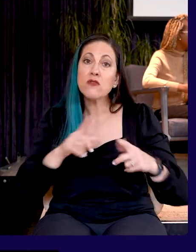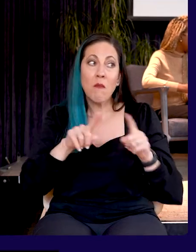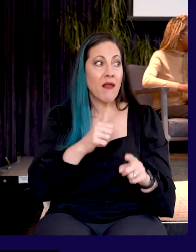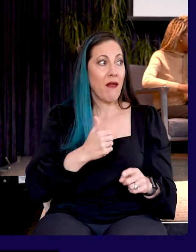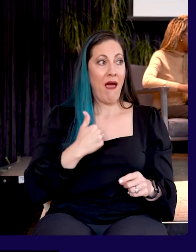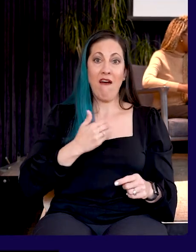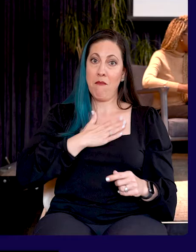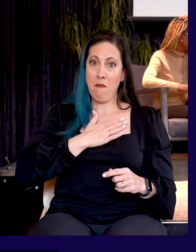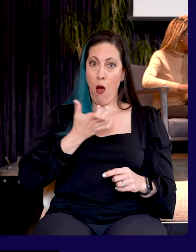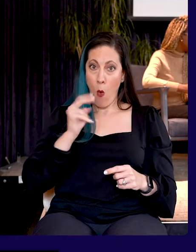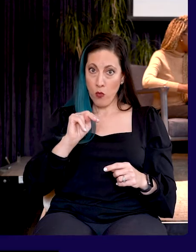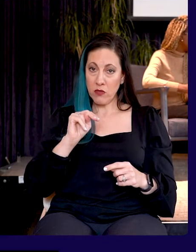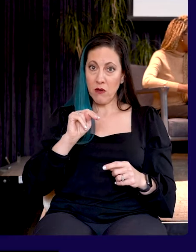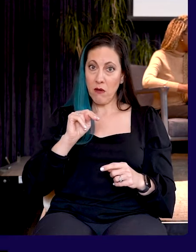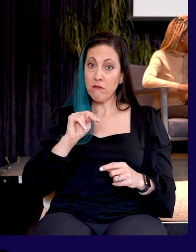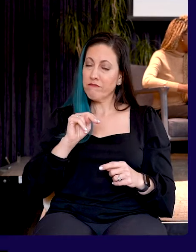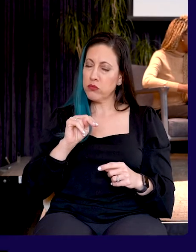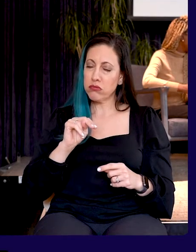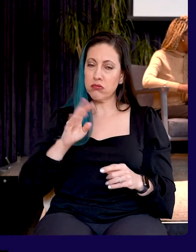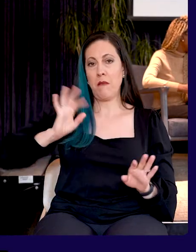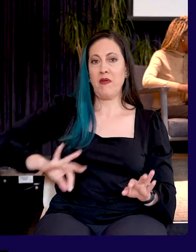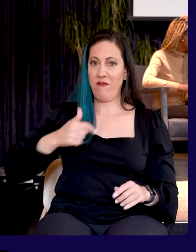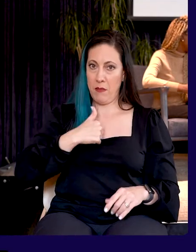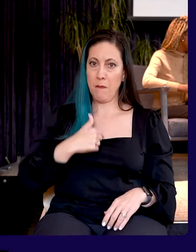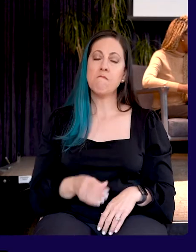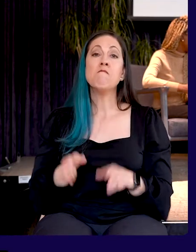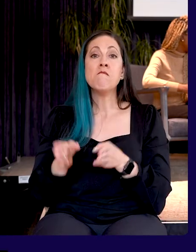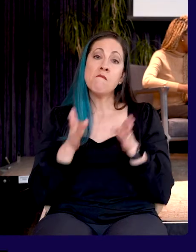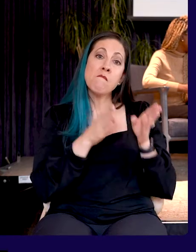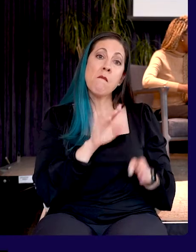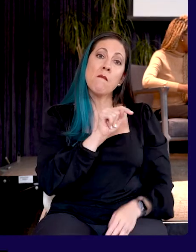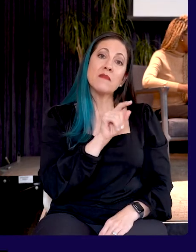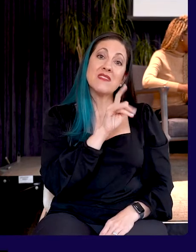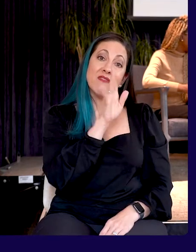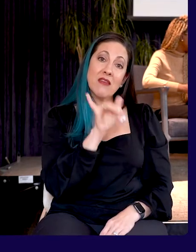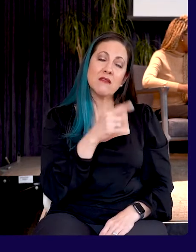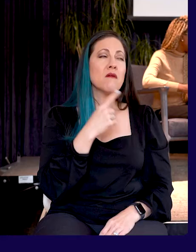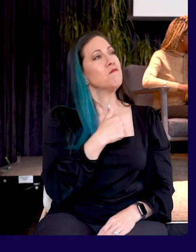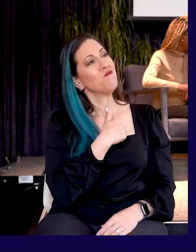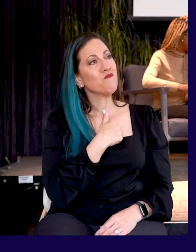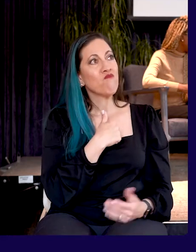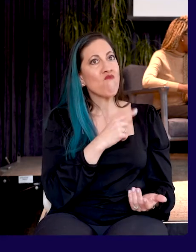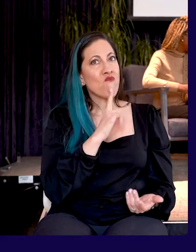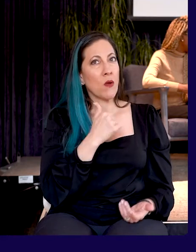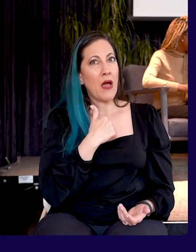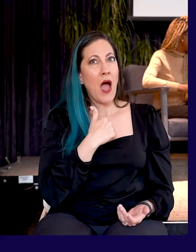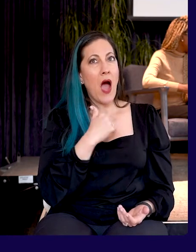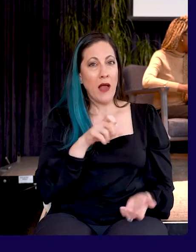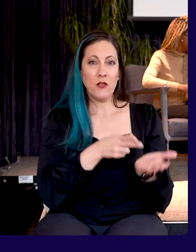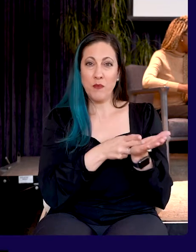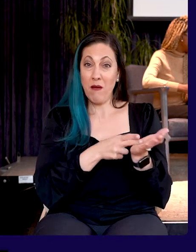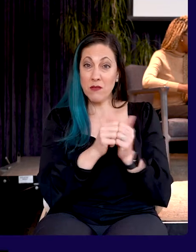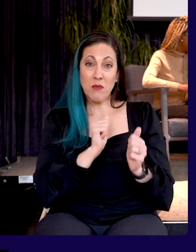own and thinking about it that way has been useful for me. I think the question for me was really about being honest with myself about the ways that I was